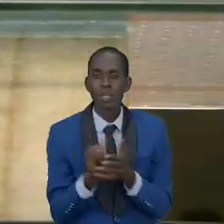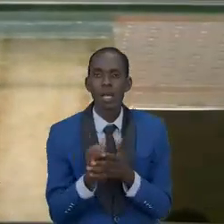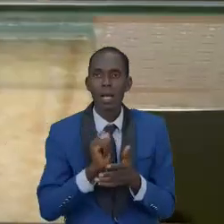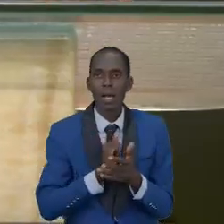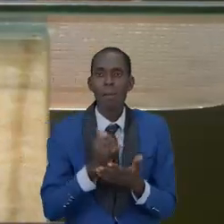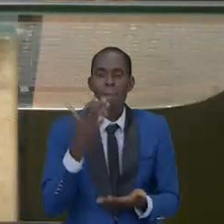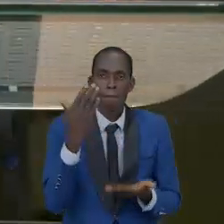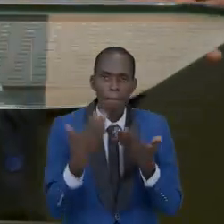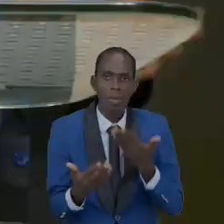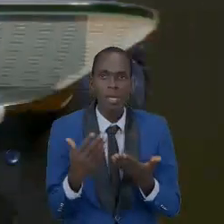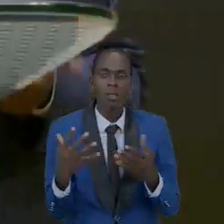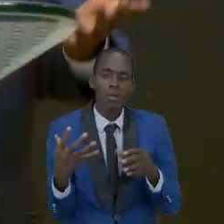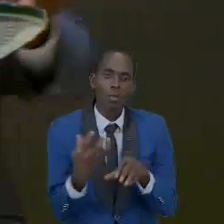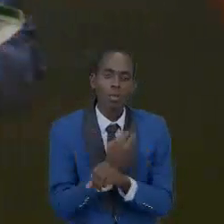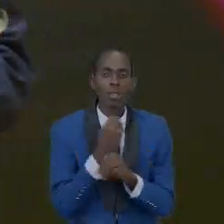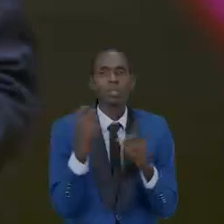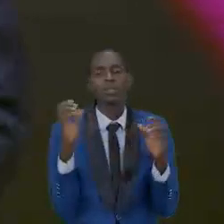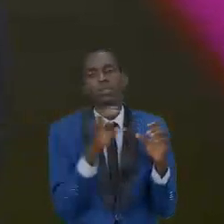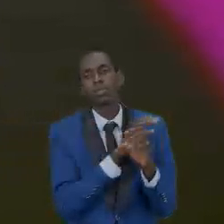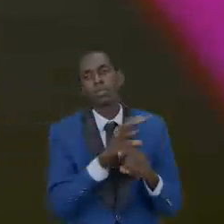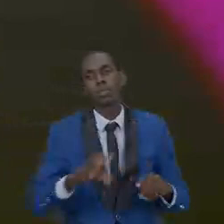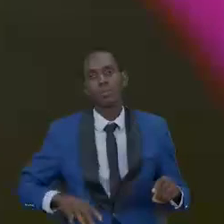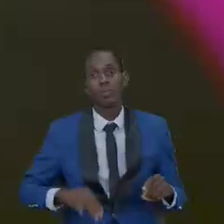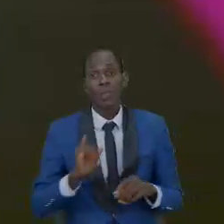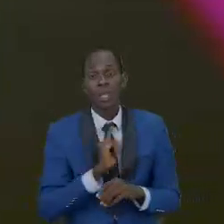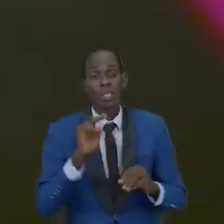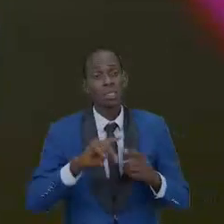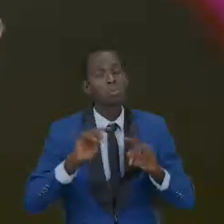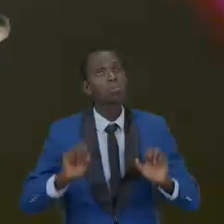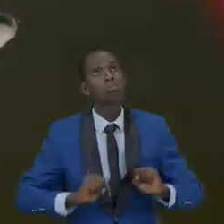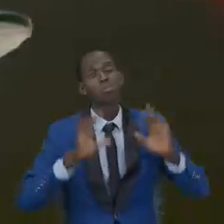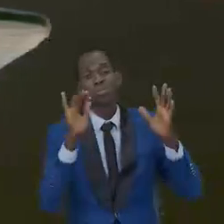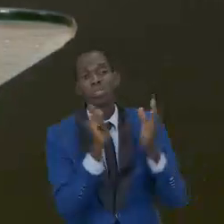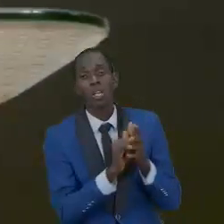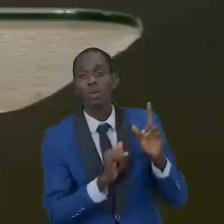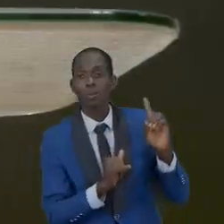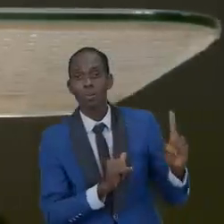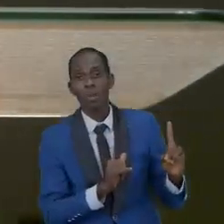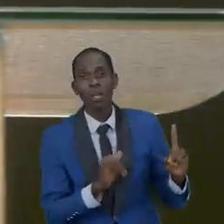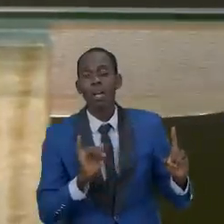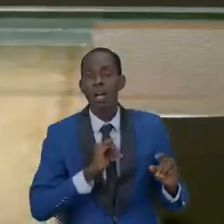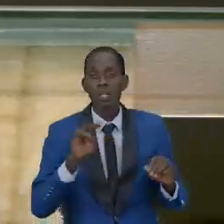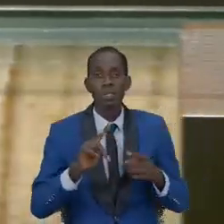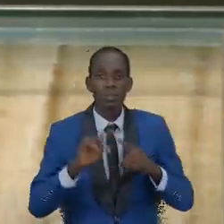may win Christ. He said, I have to give up that one. I have to give up